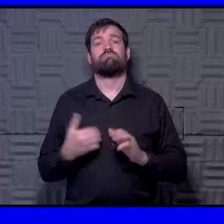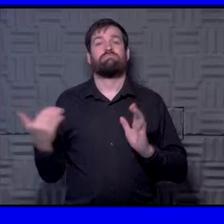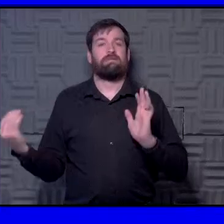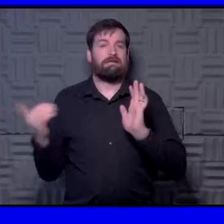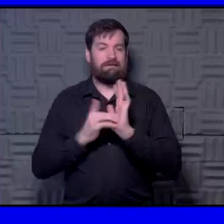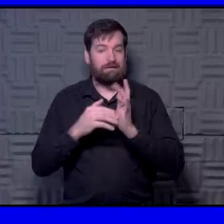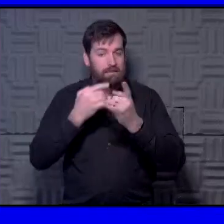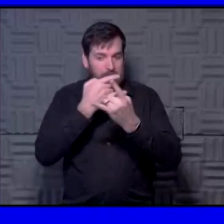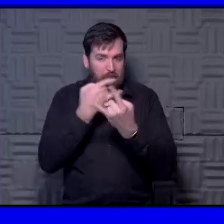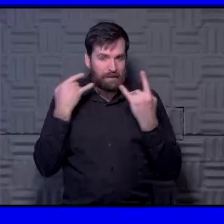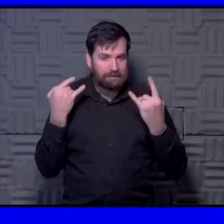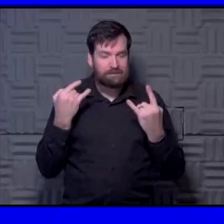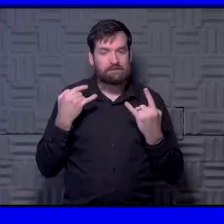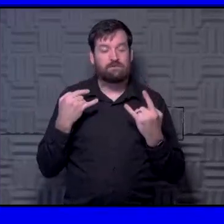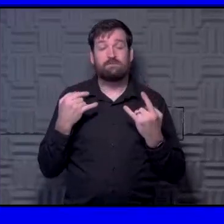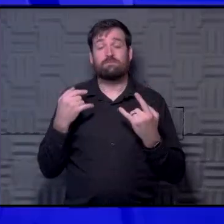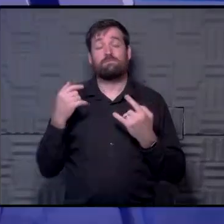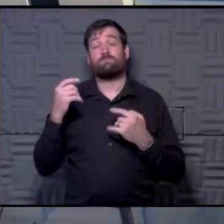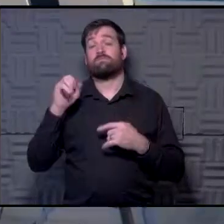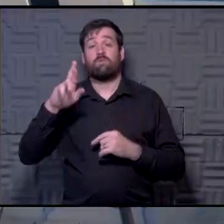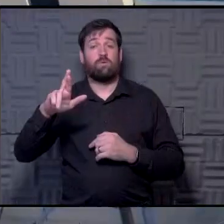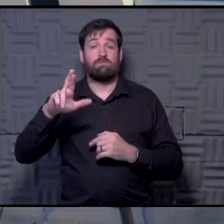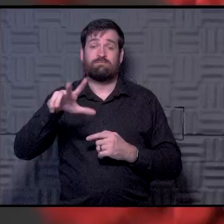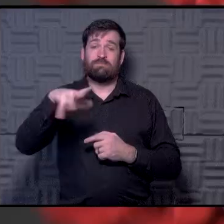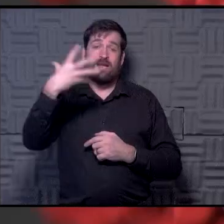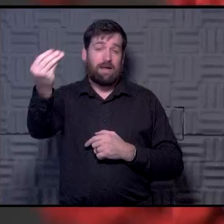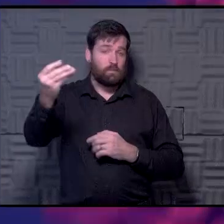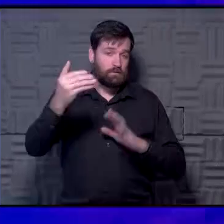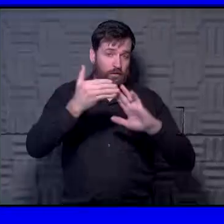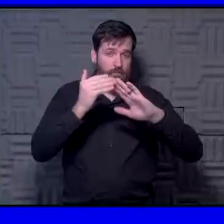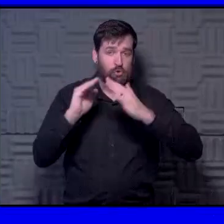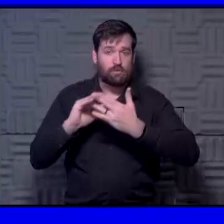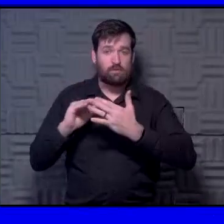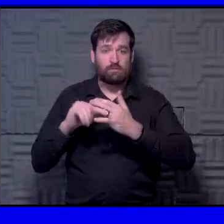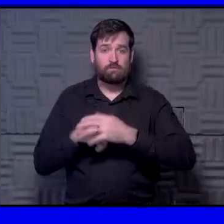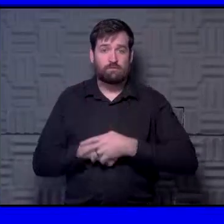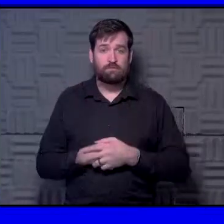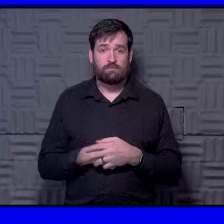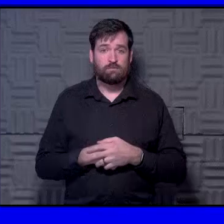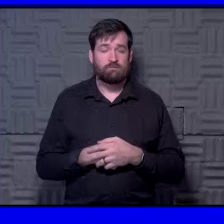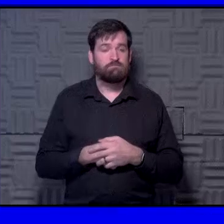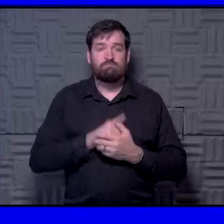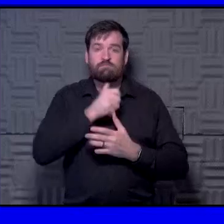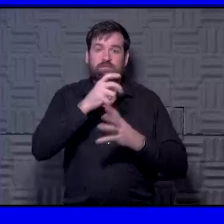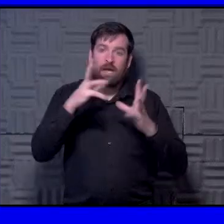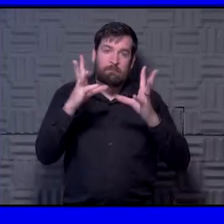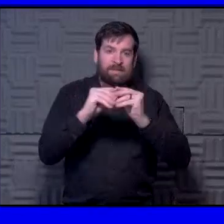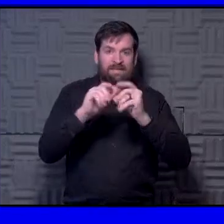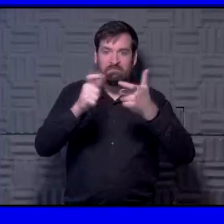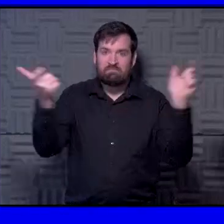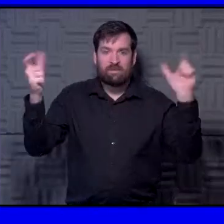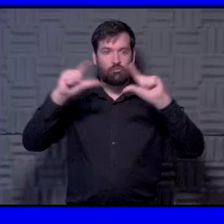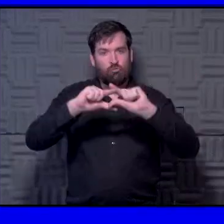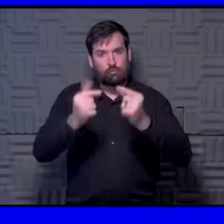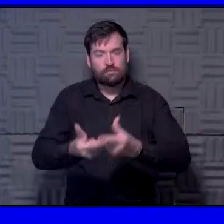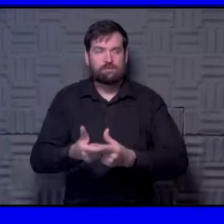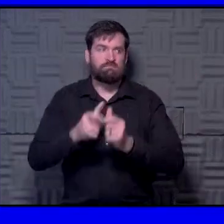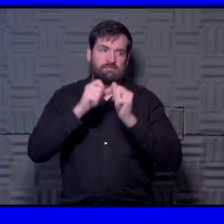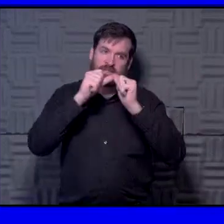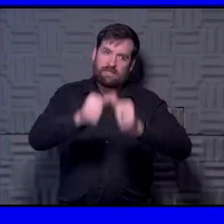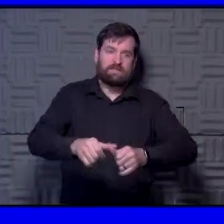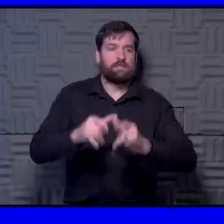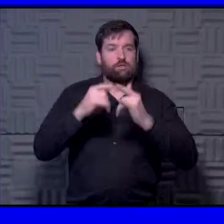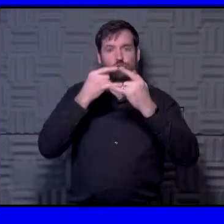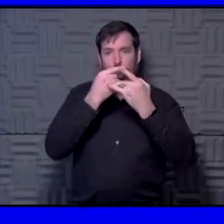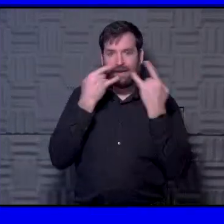the masking. Otherwise, just out in the community, not meeting in those large groups, continuing to do the